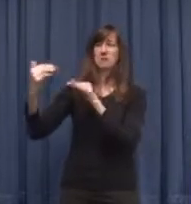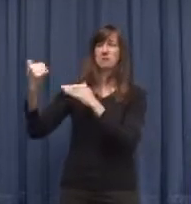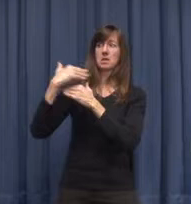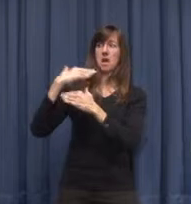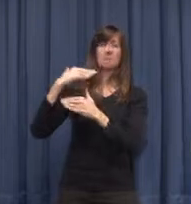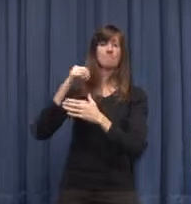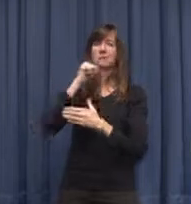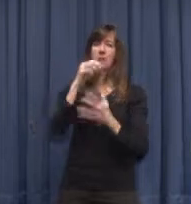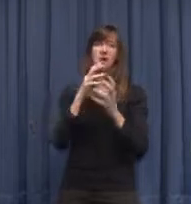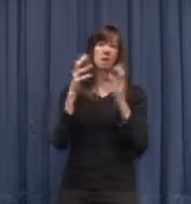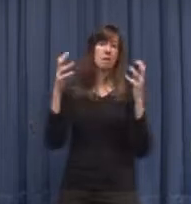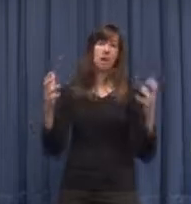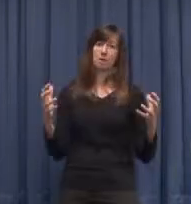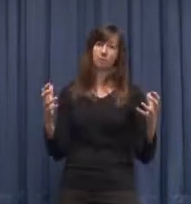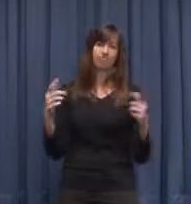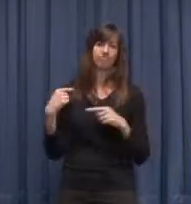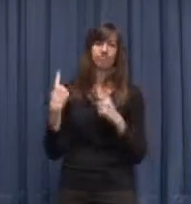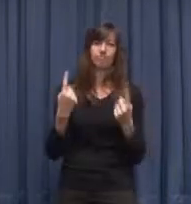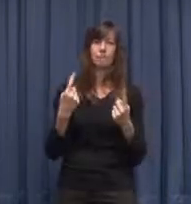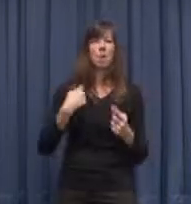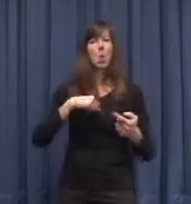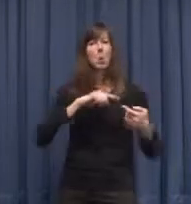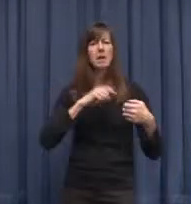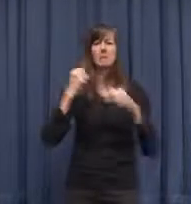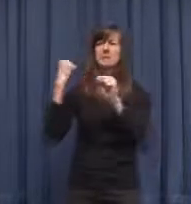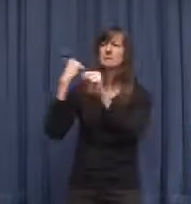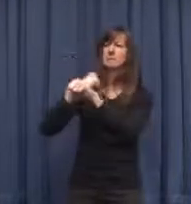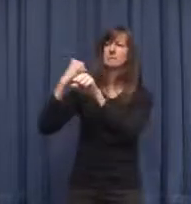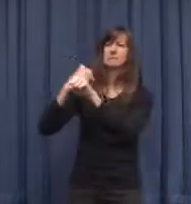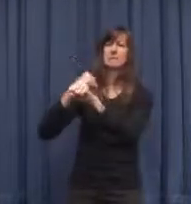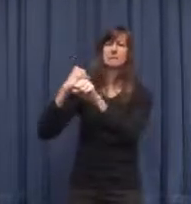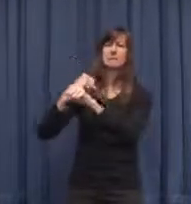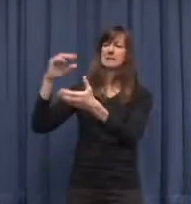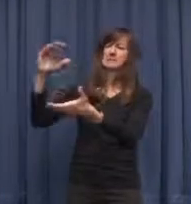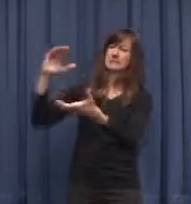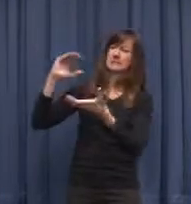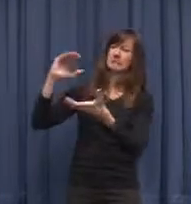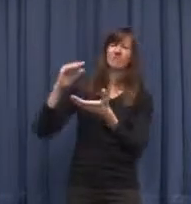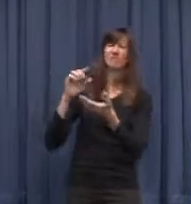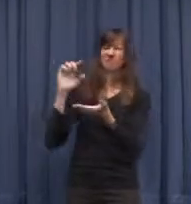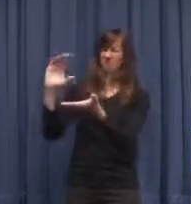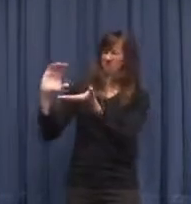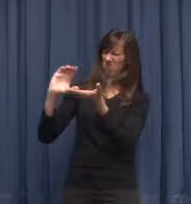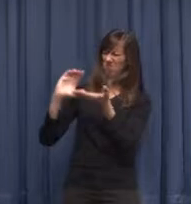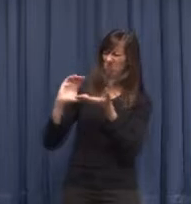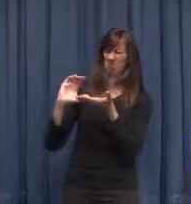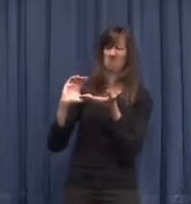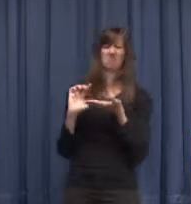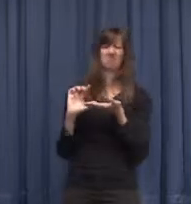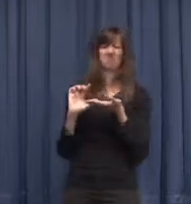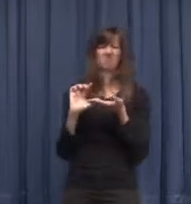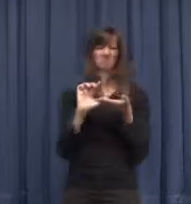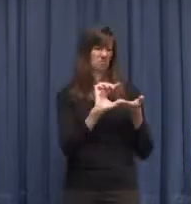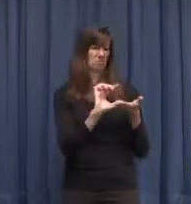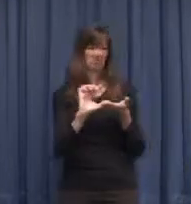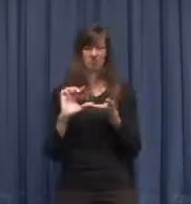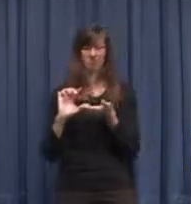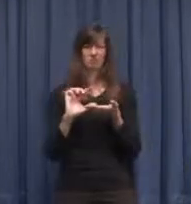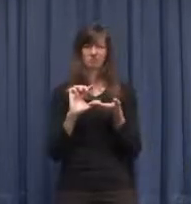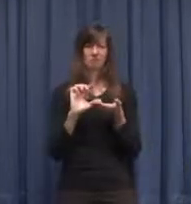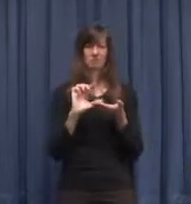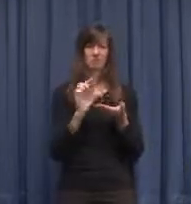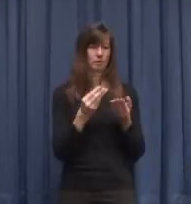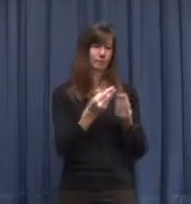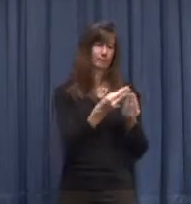we can, and we've had small numbers and have had to really focus them on those higher risk facilities.